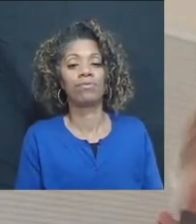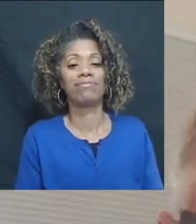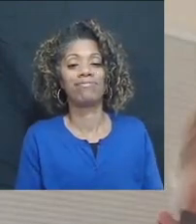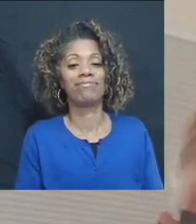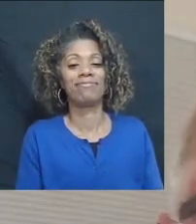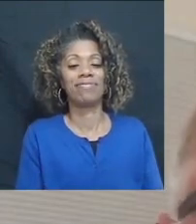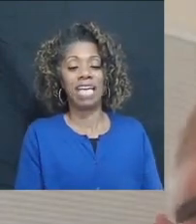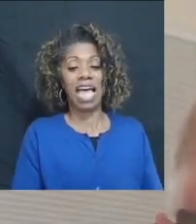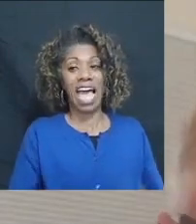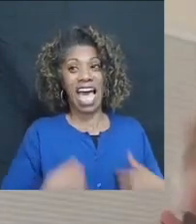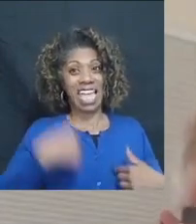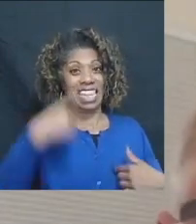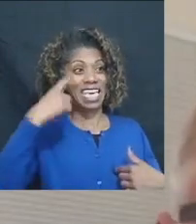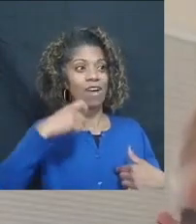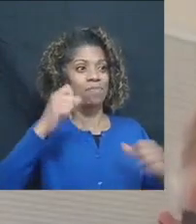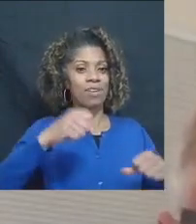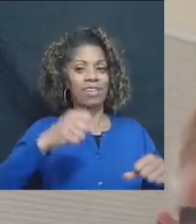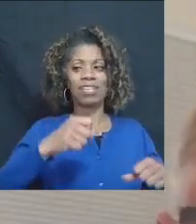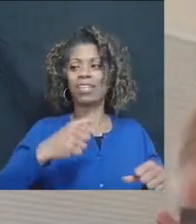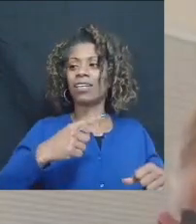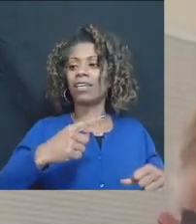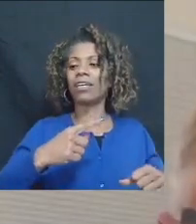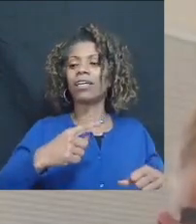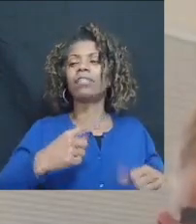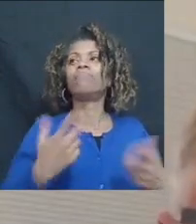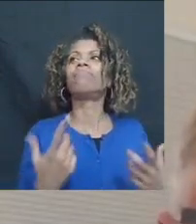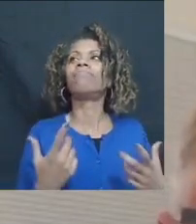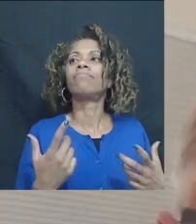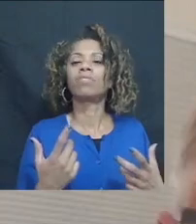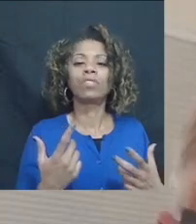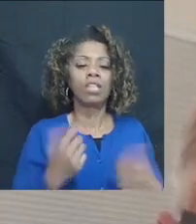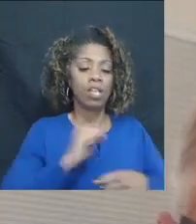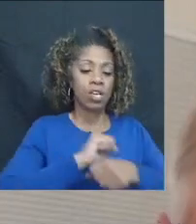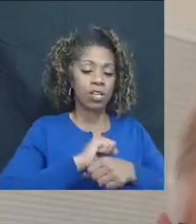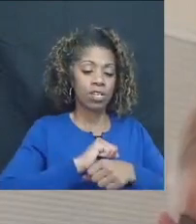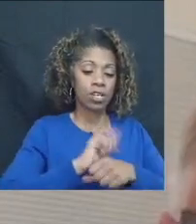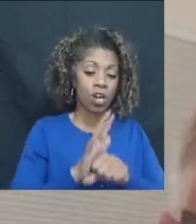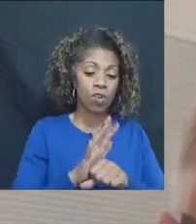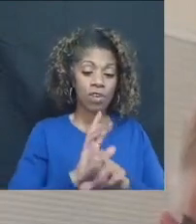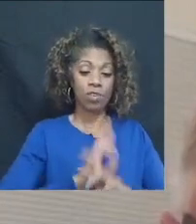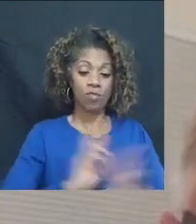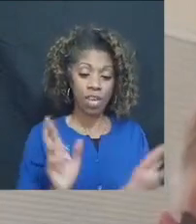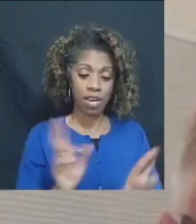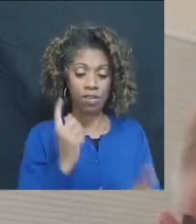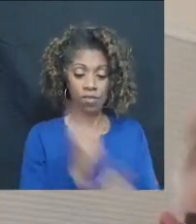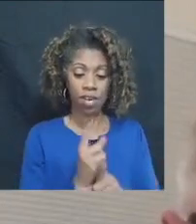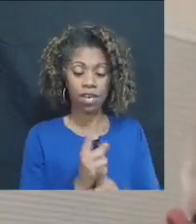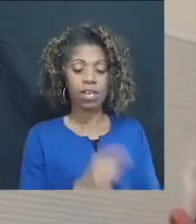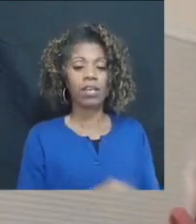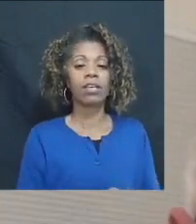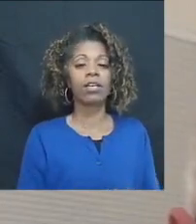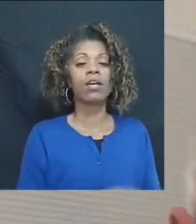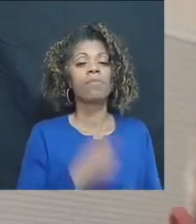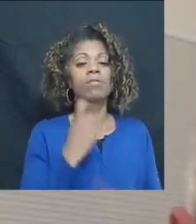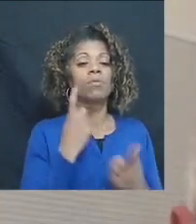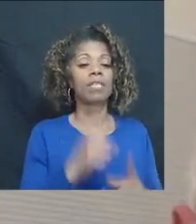planning, right? We need a national plan, and then that plan needs an implementation plan, and that implementation plan needs to be